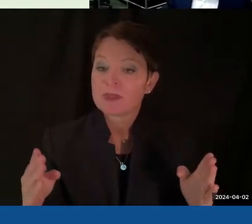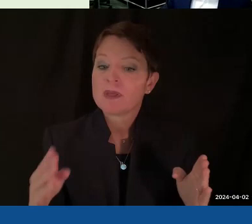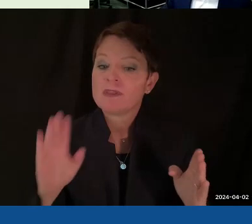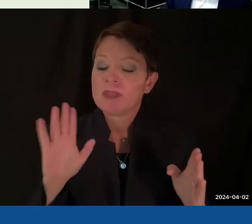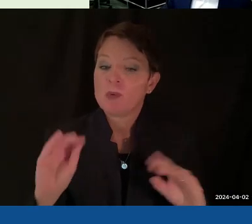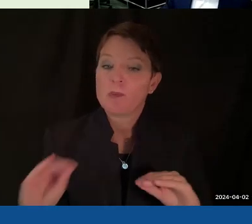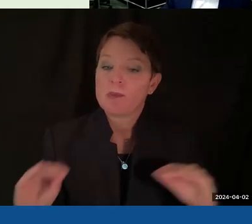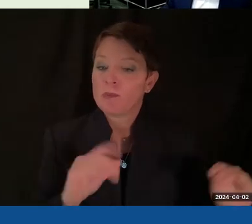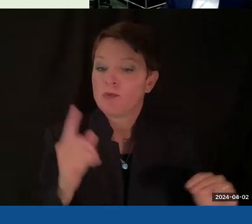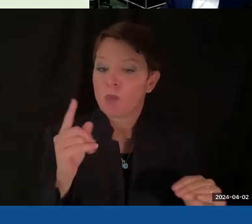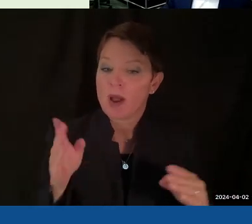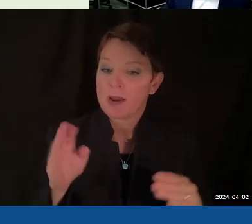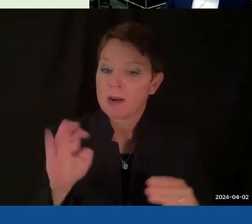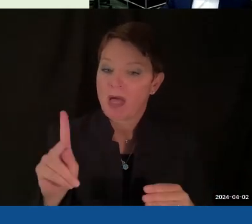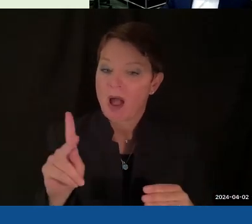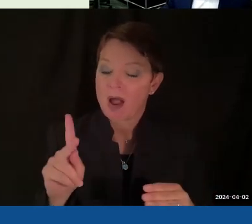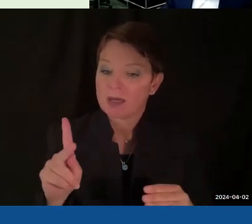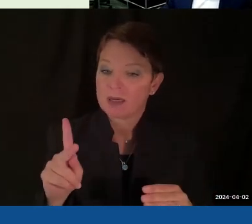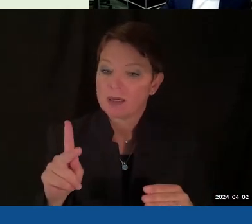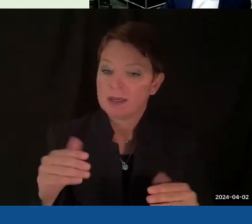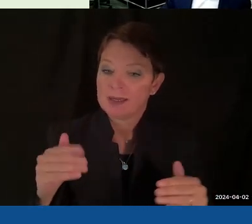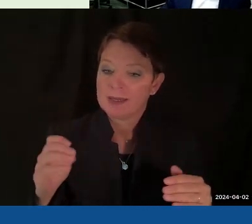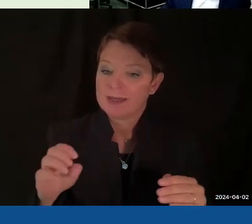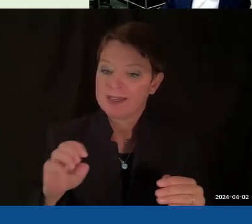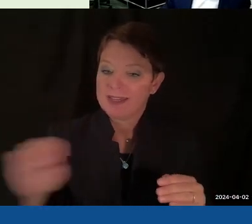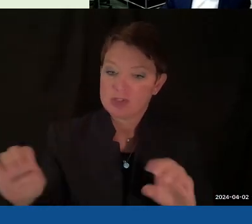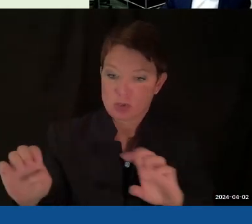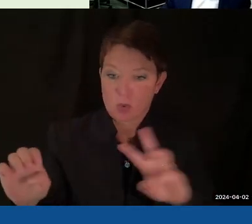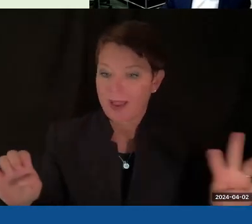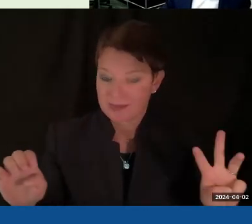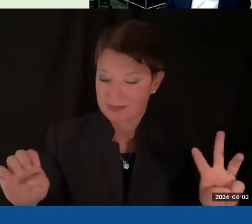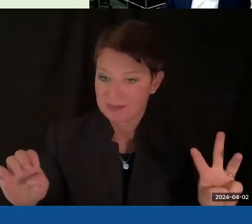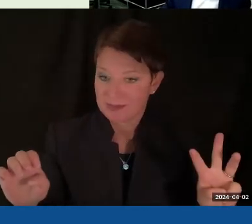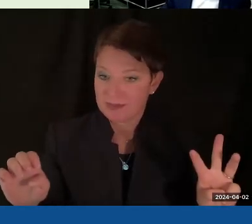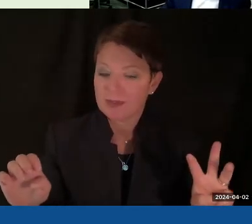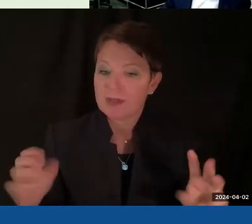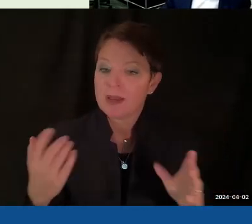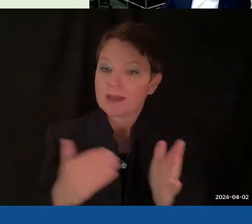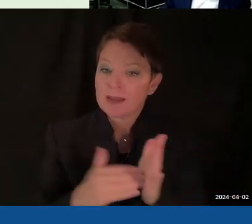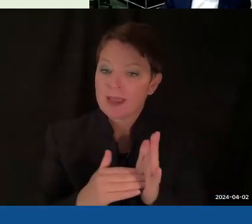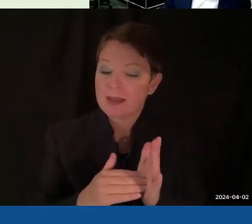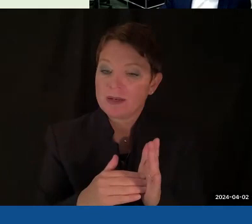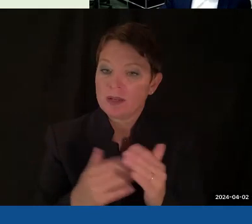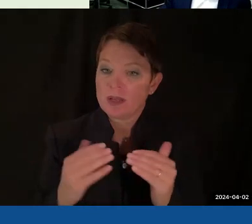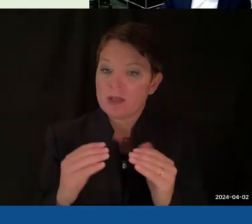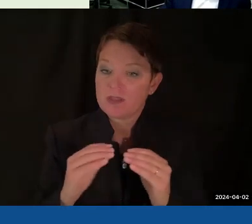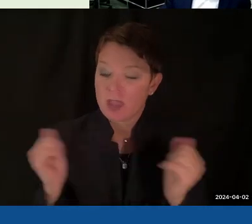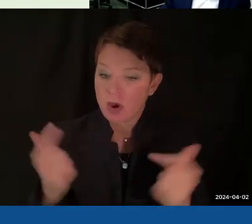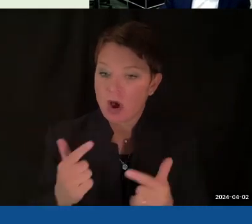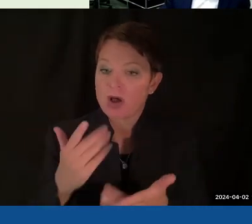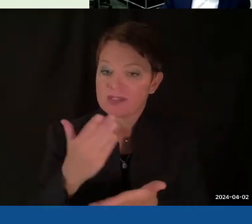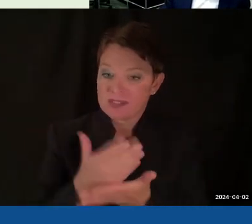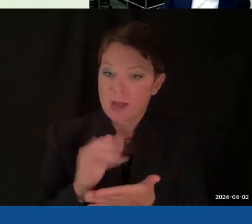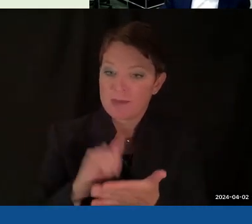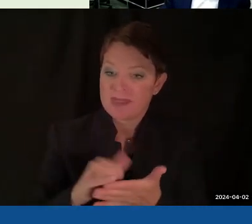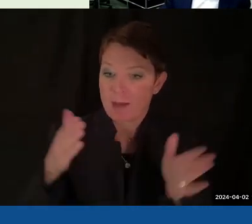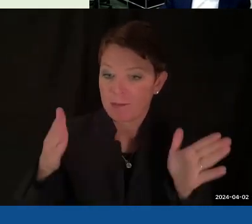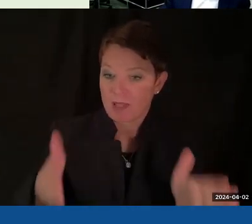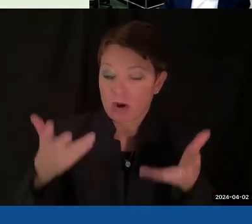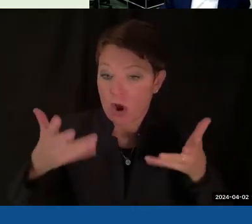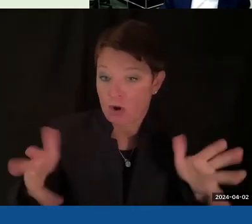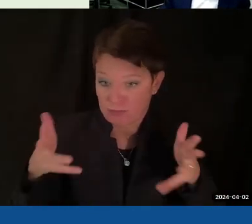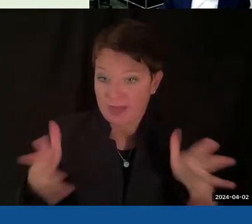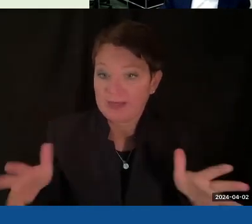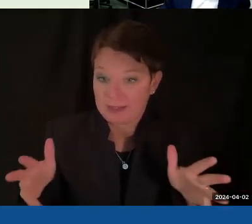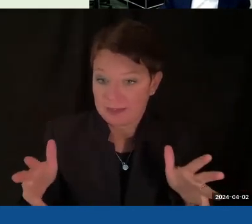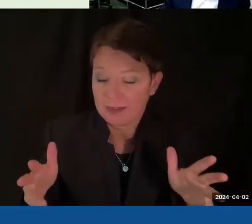relocated 1 block east or 1 block west. And all of those buses currently stop at that block already.